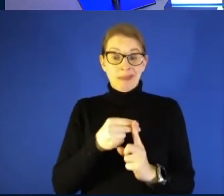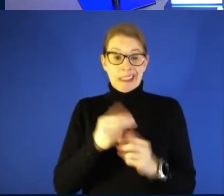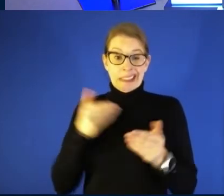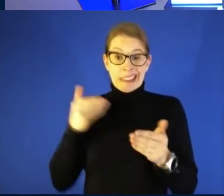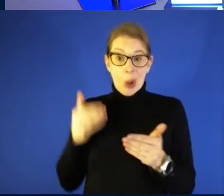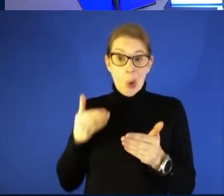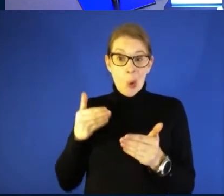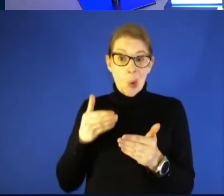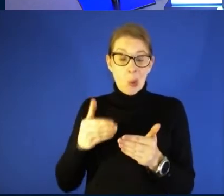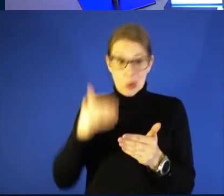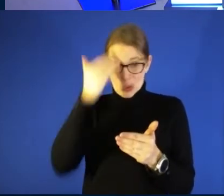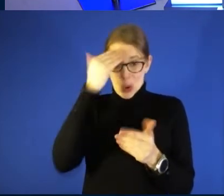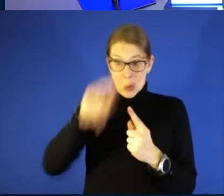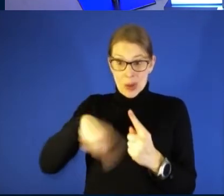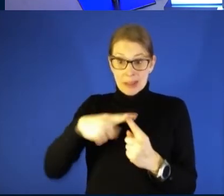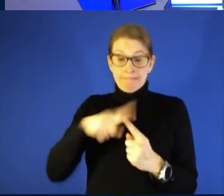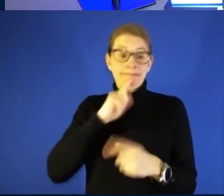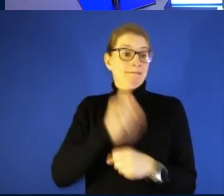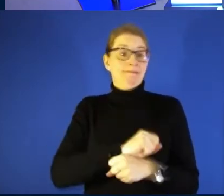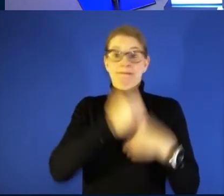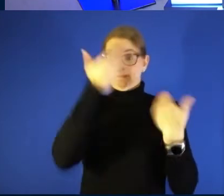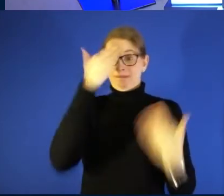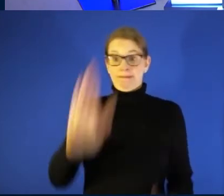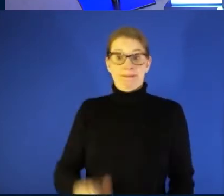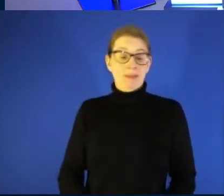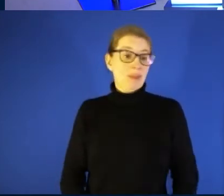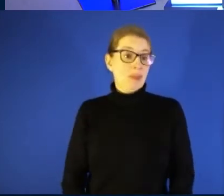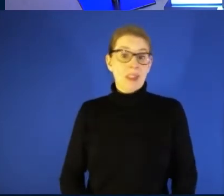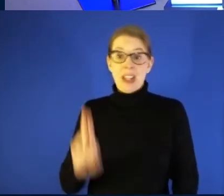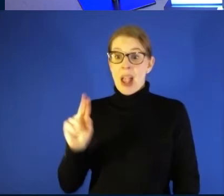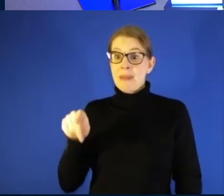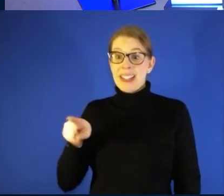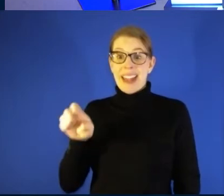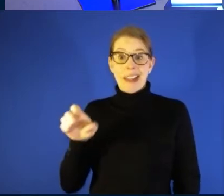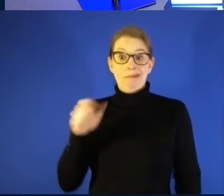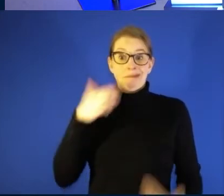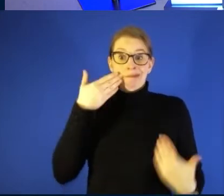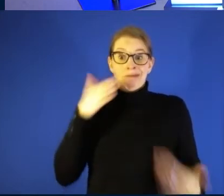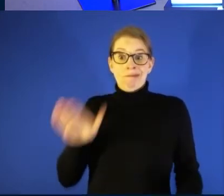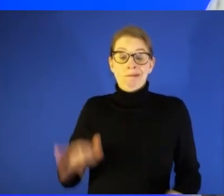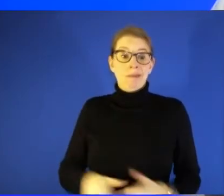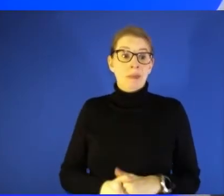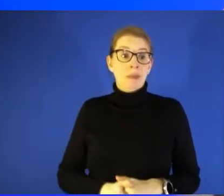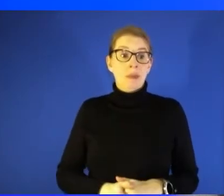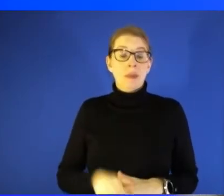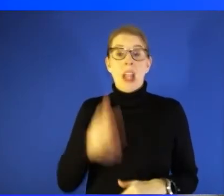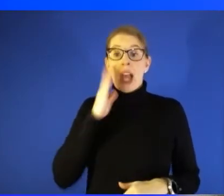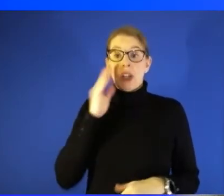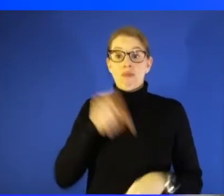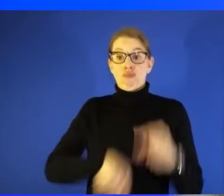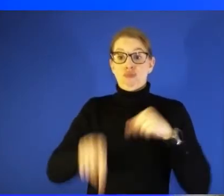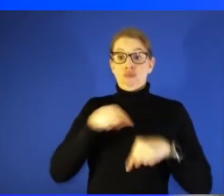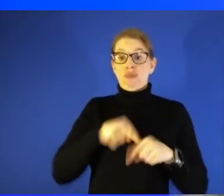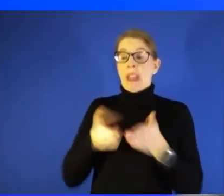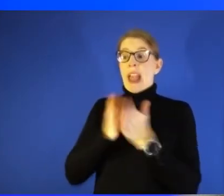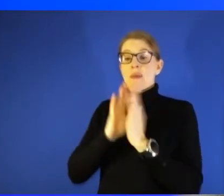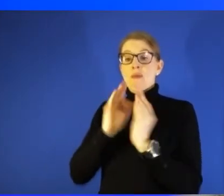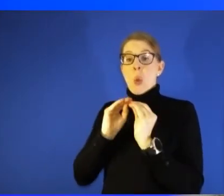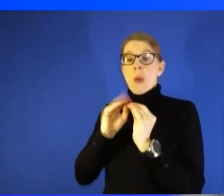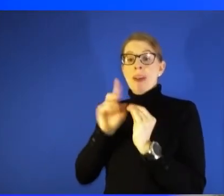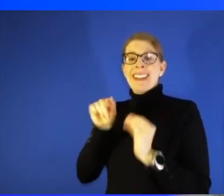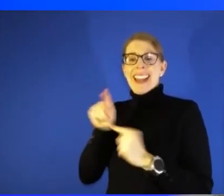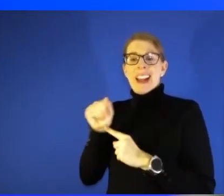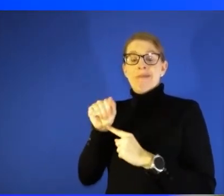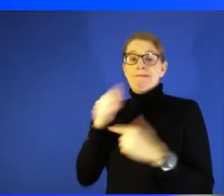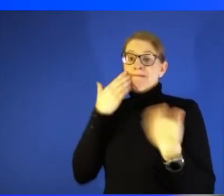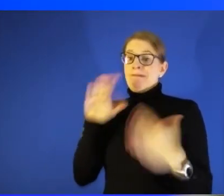knowing that? I don't actually know if there's been an update in regards to the timeline. I know they went back and have asked for more data, but I don't know the timeline of